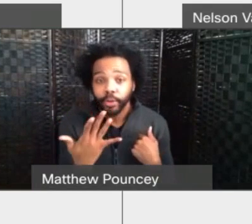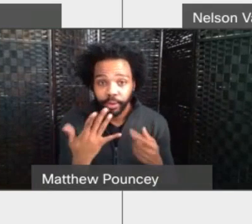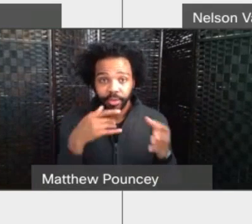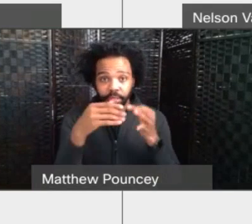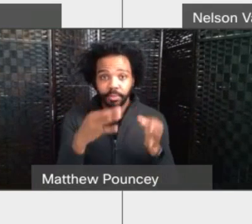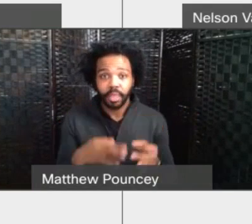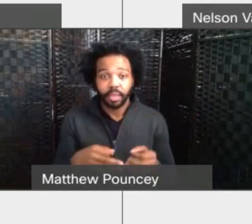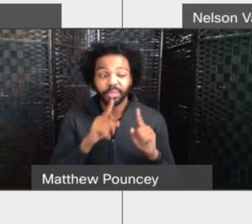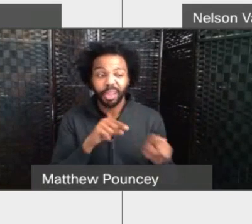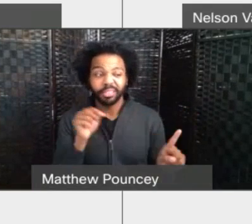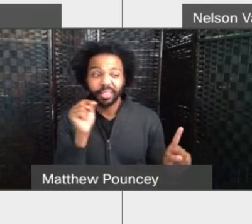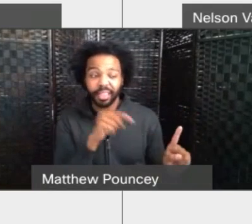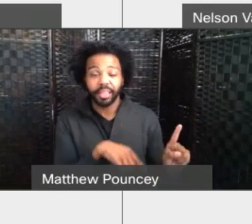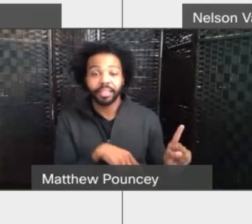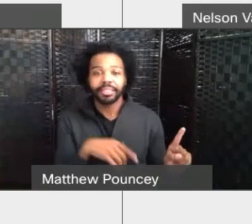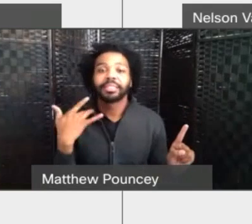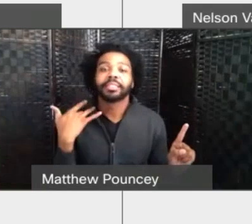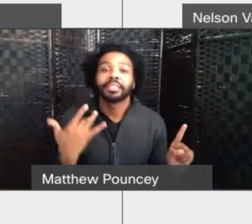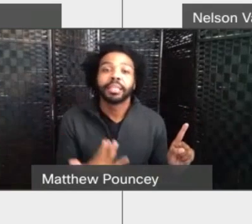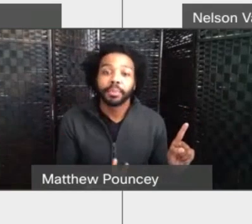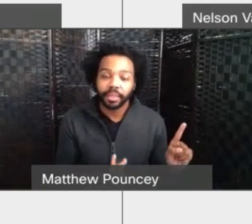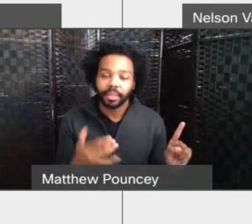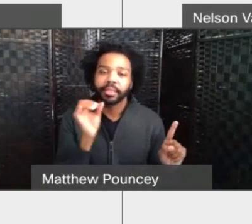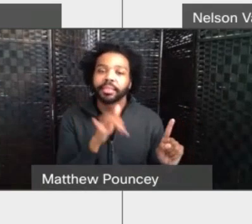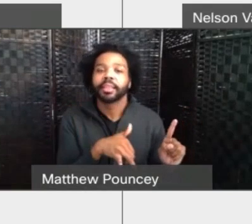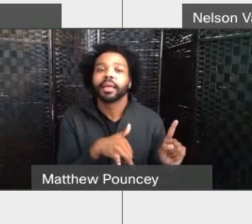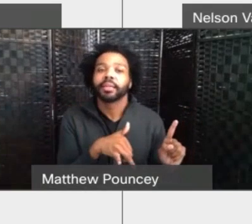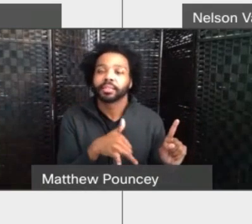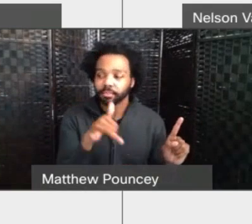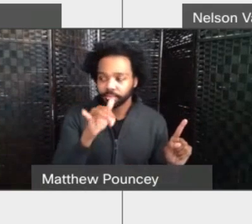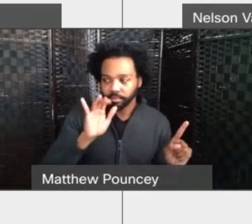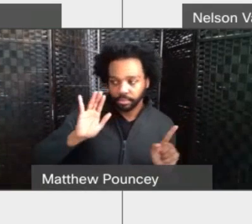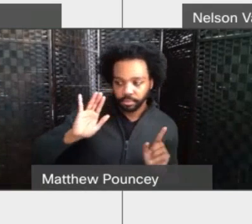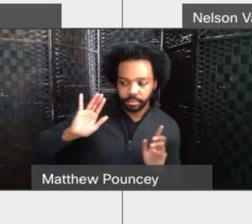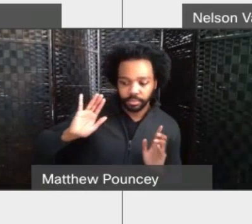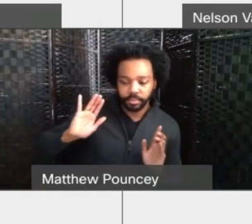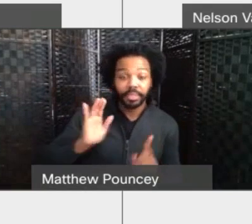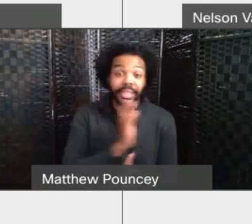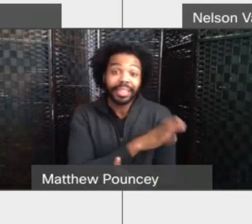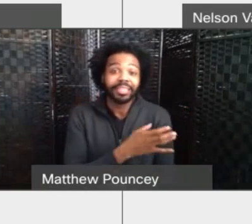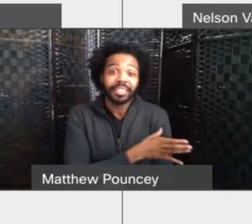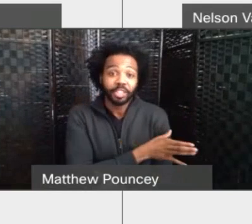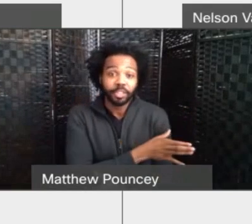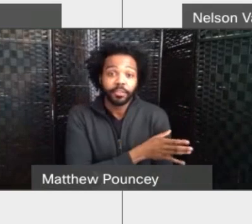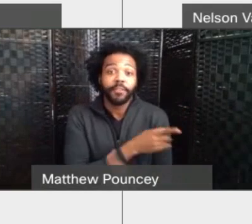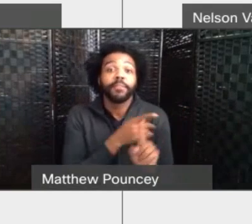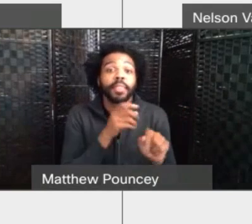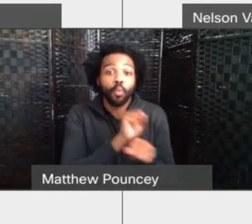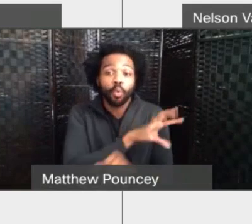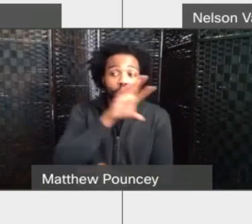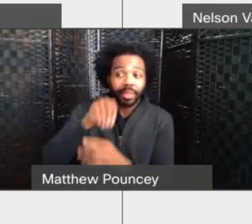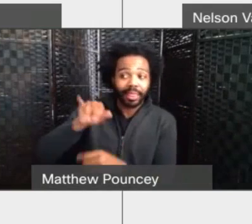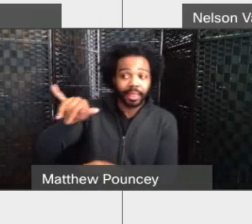that's typically dealt with from the clinicians on the provider side. And then when we find out that